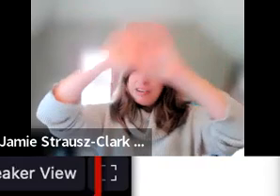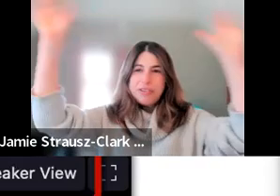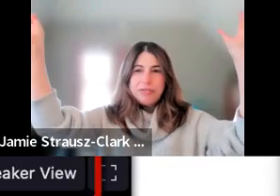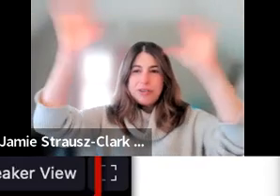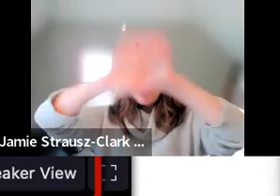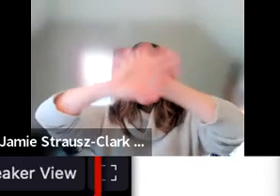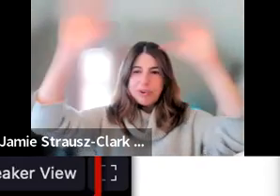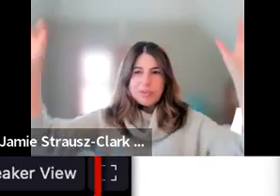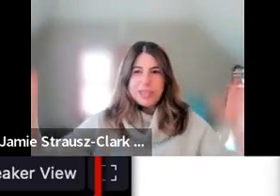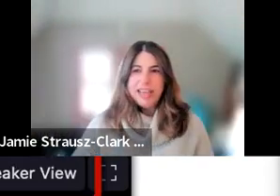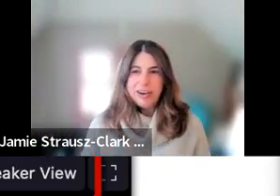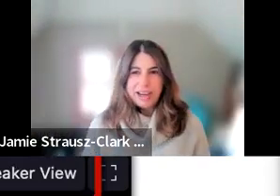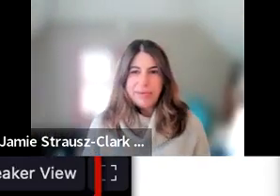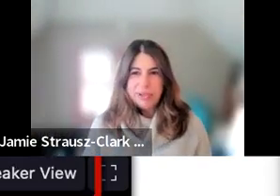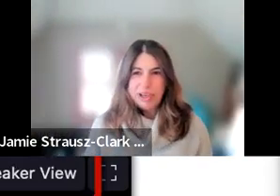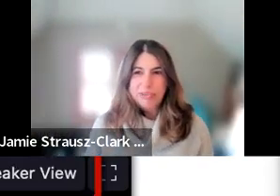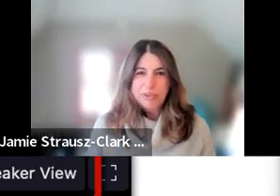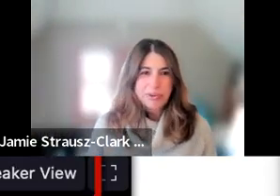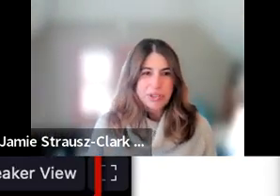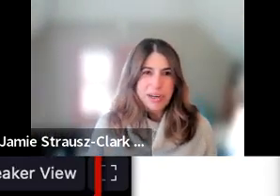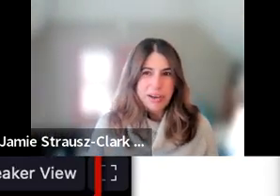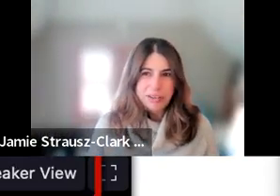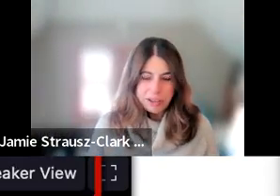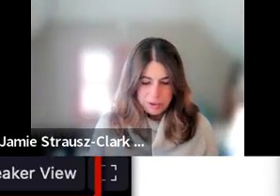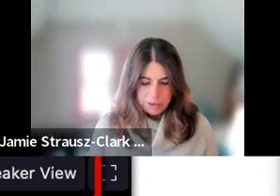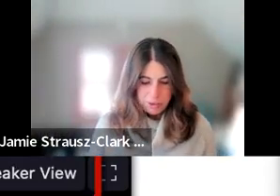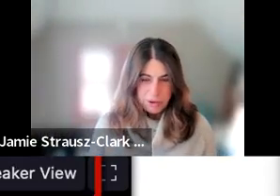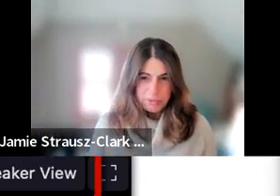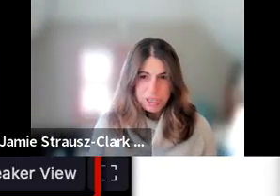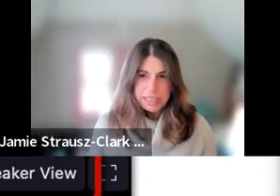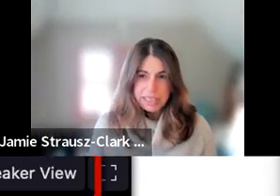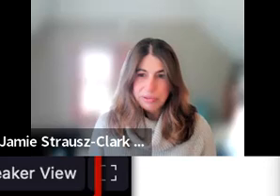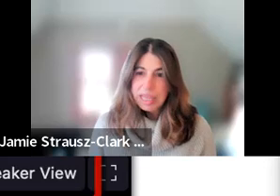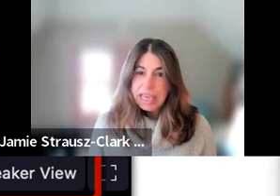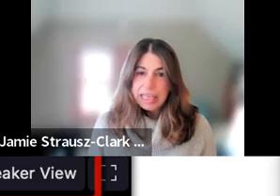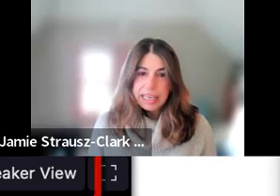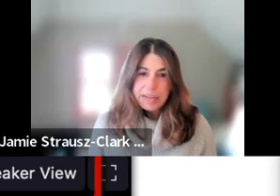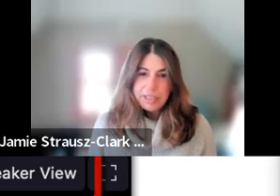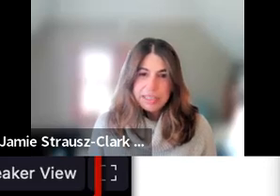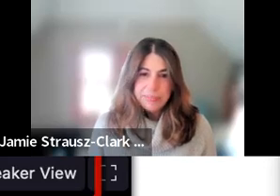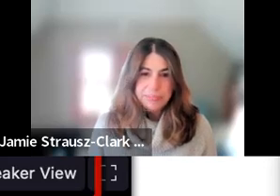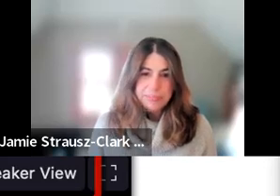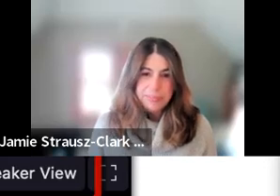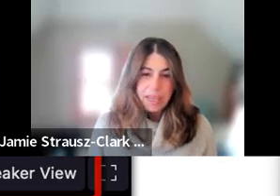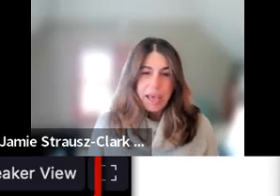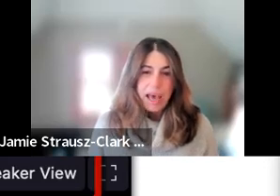fails, feel free to wave your arms in the air and I will look out for you and try and call on you in the order in which I see you. Click ahead,